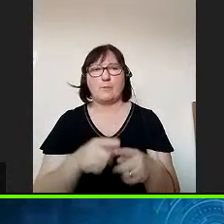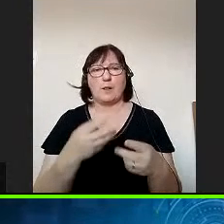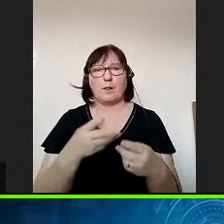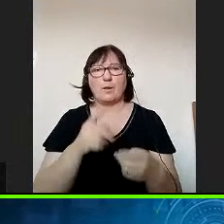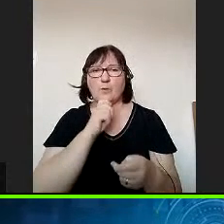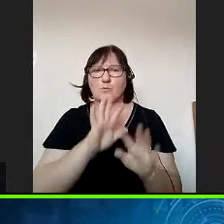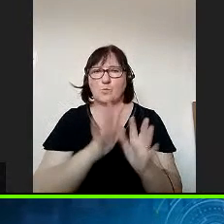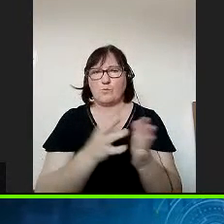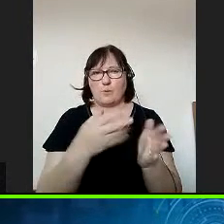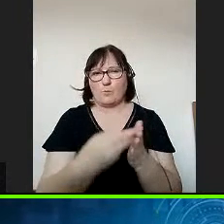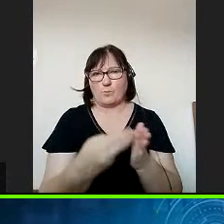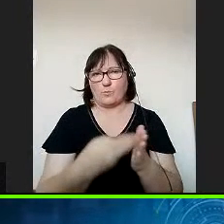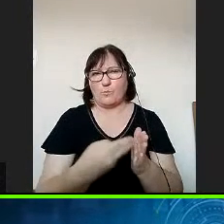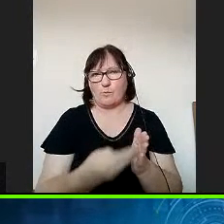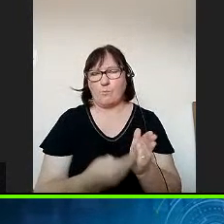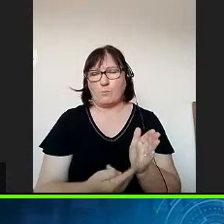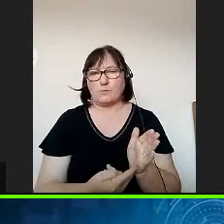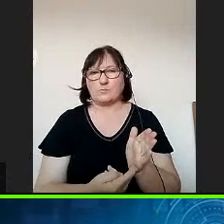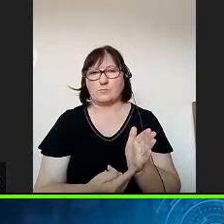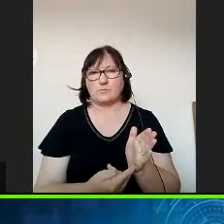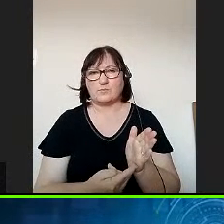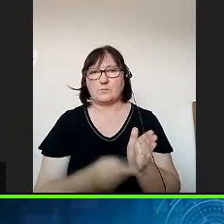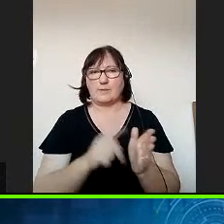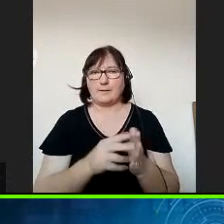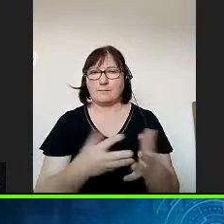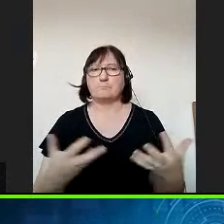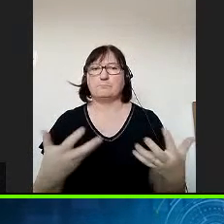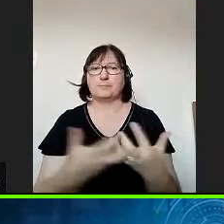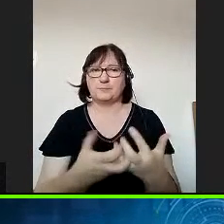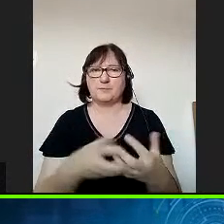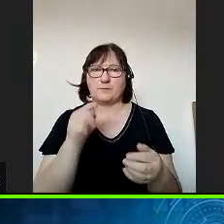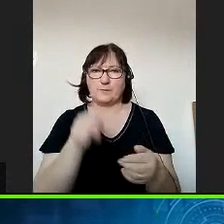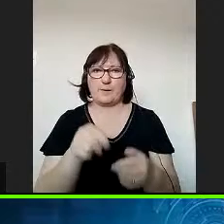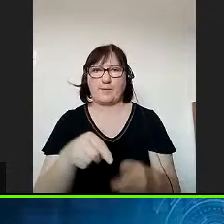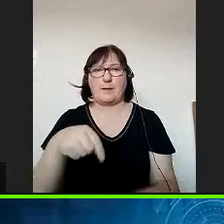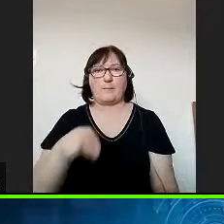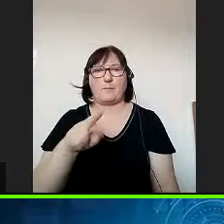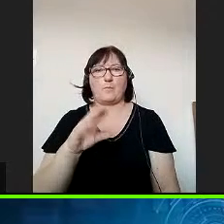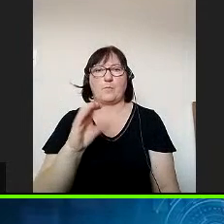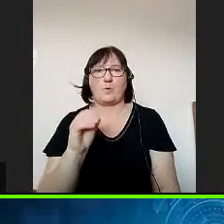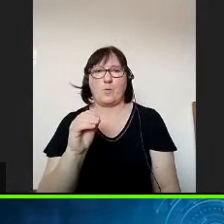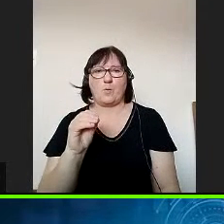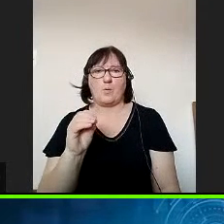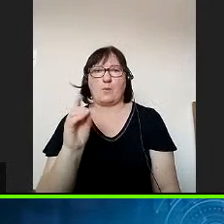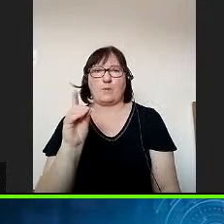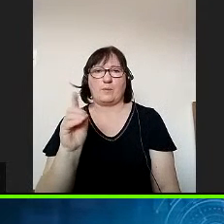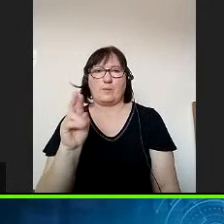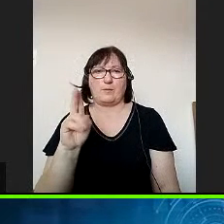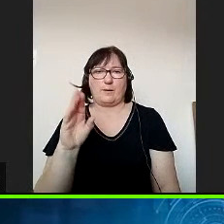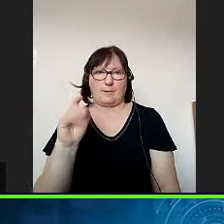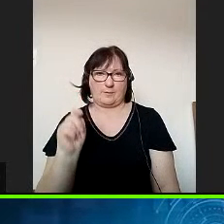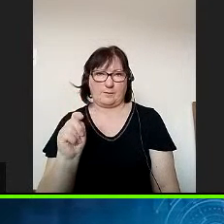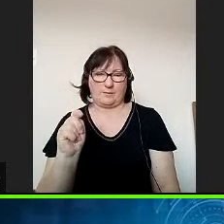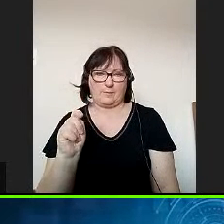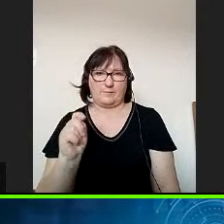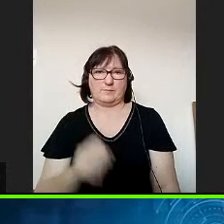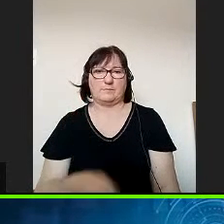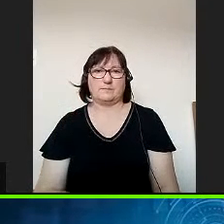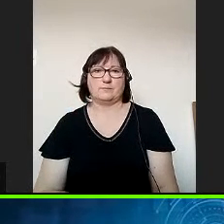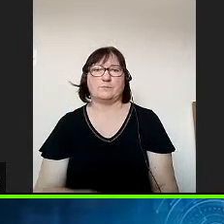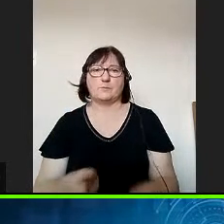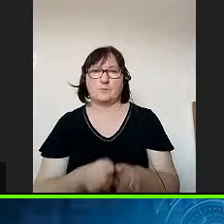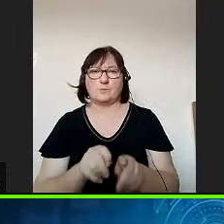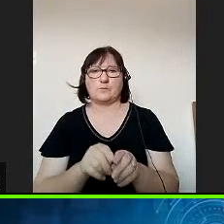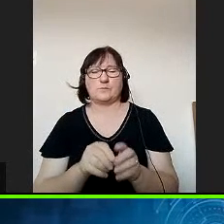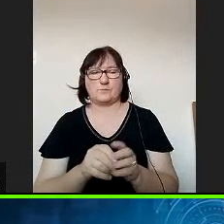is applicable to that product, and then also will respond to the representation made.